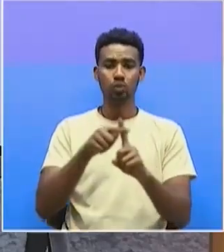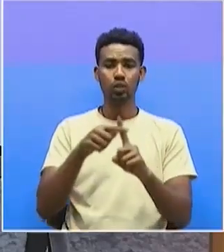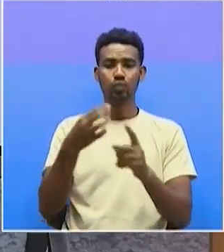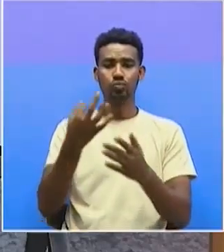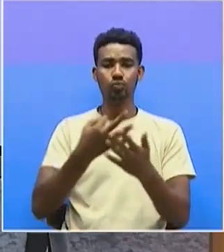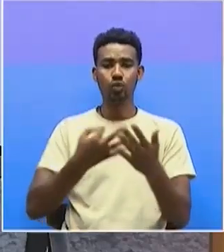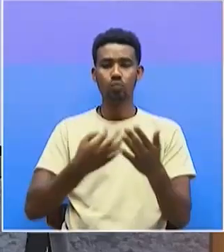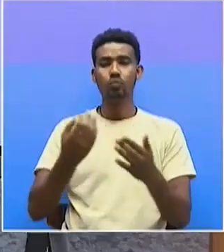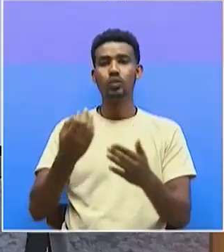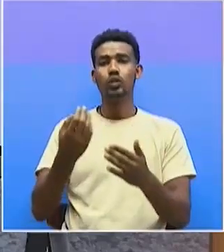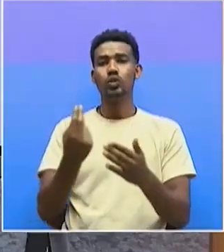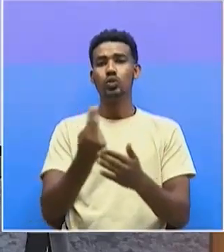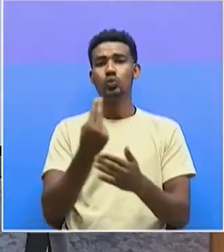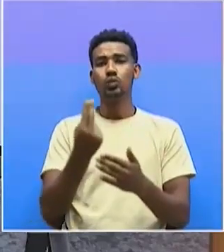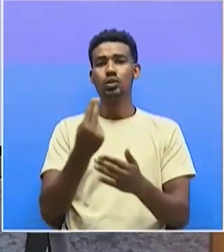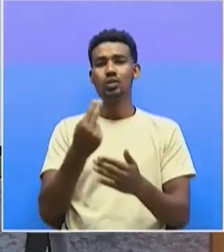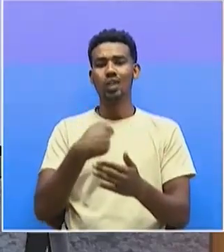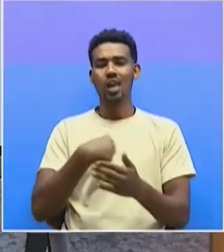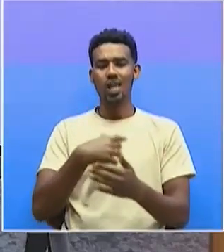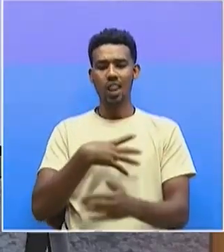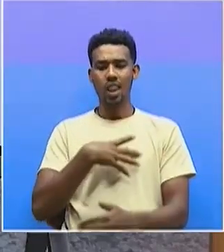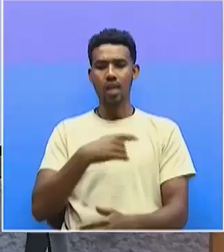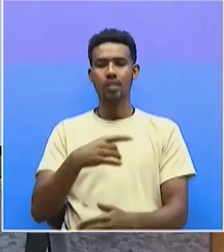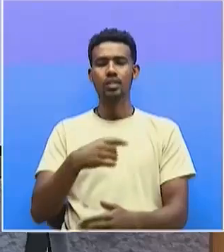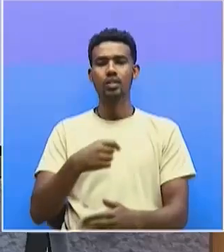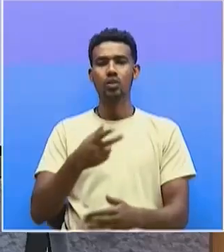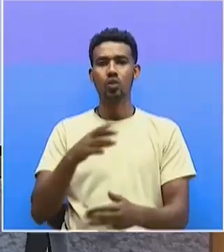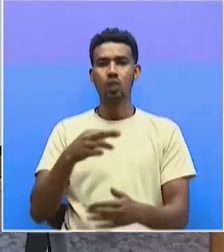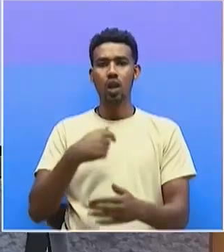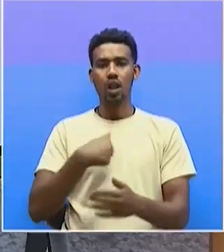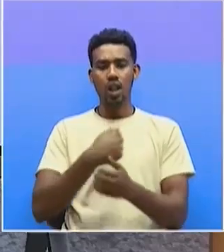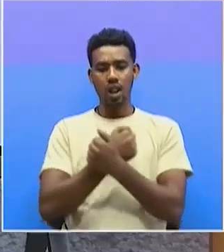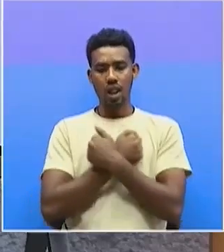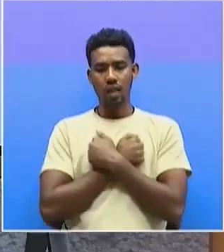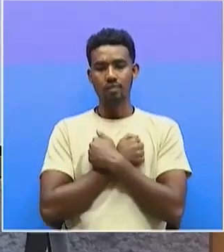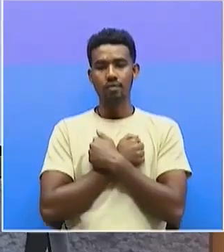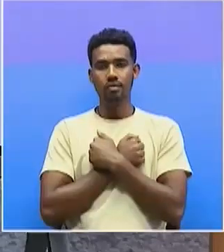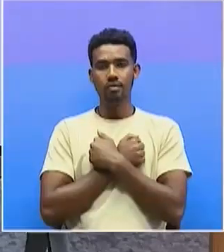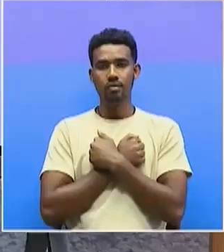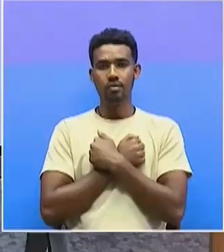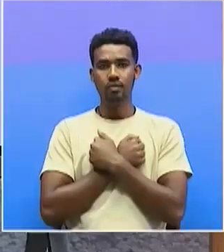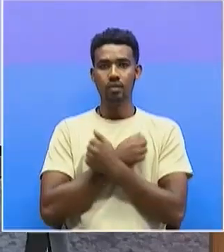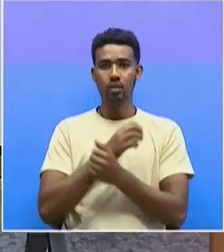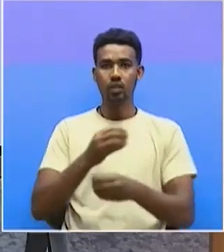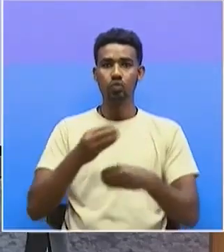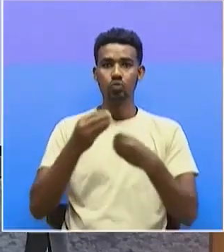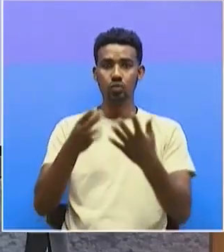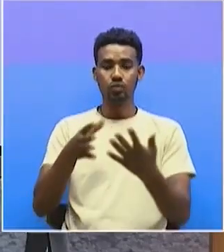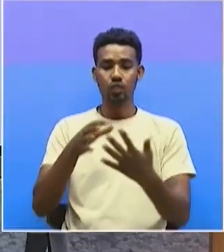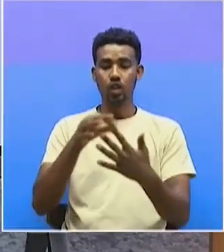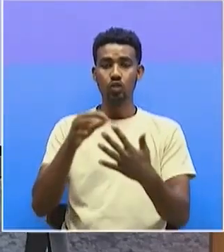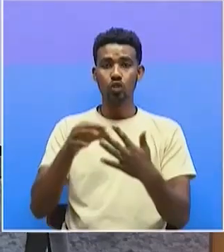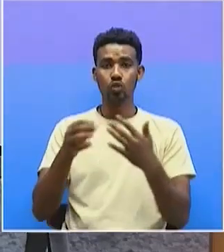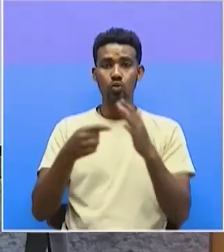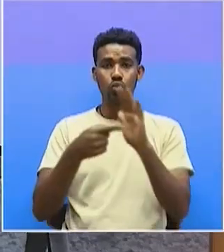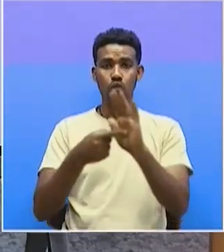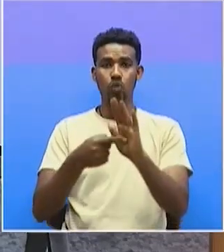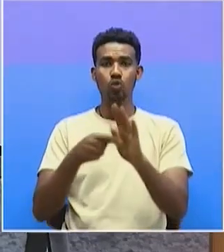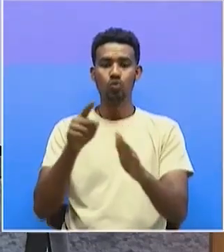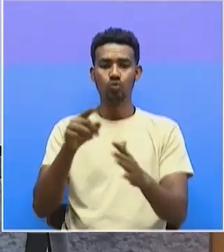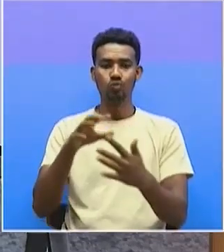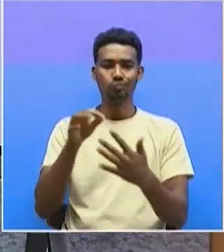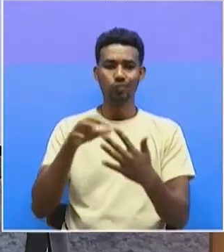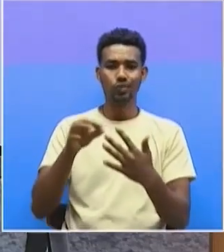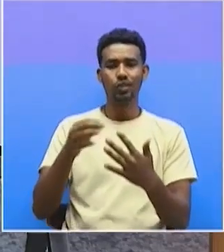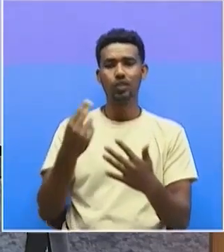form by using I like and I love. And also to give a choice and to show your preference, you